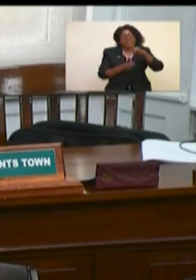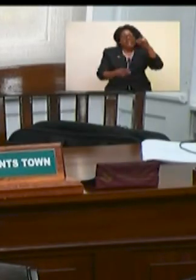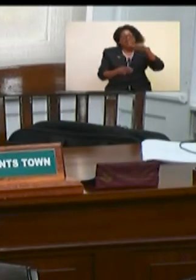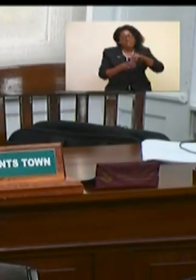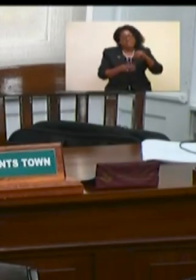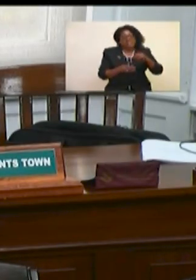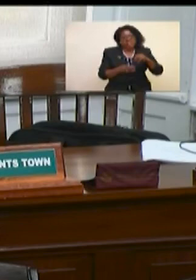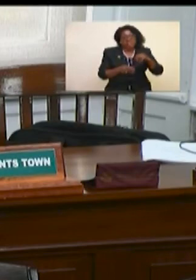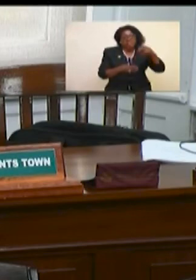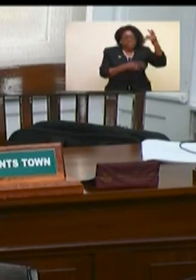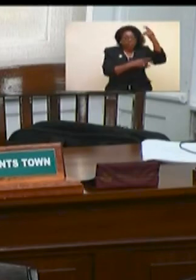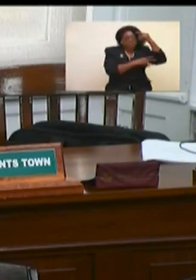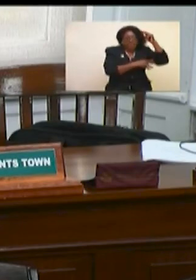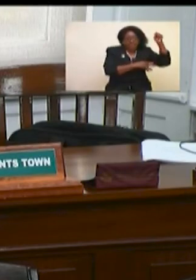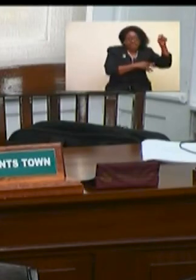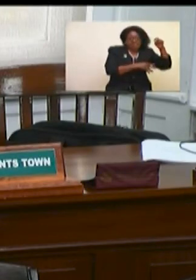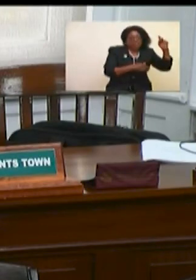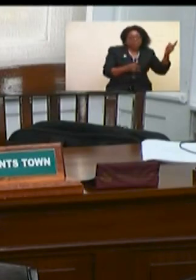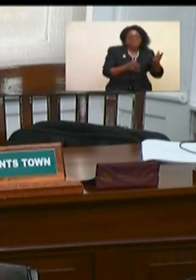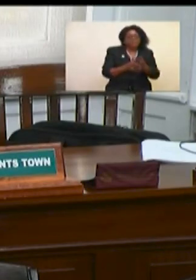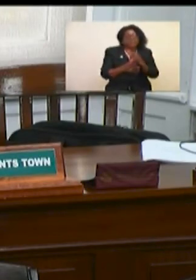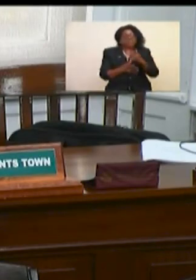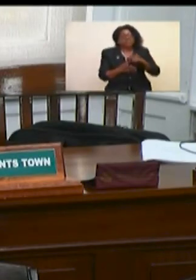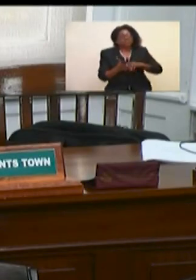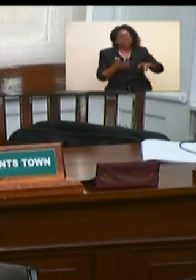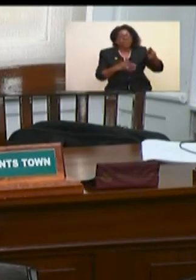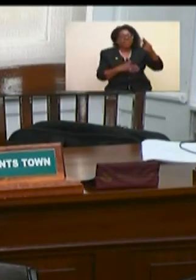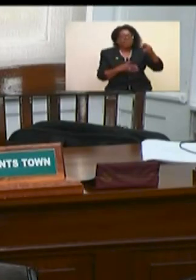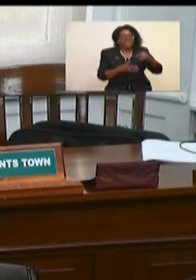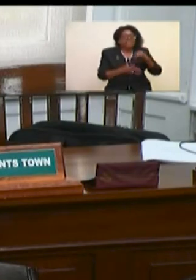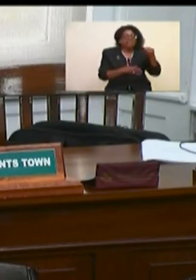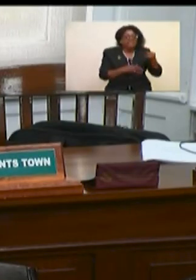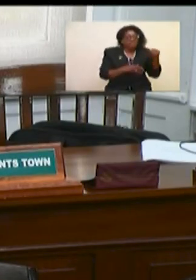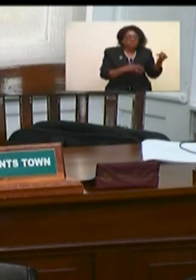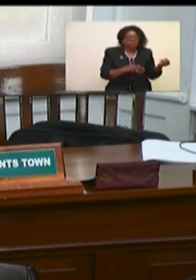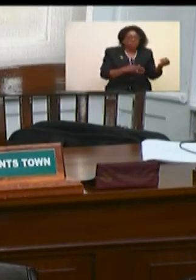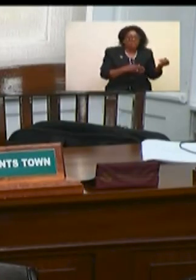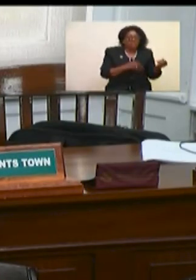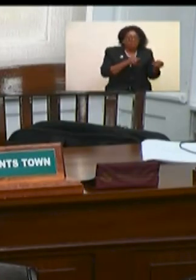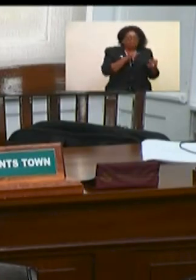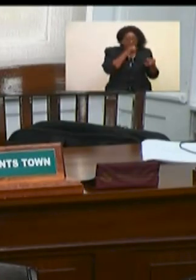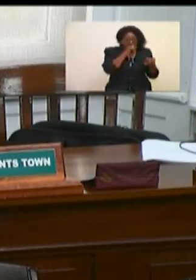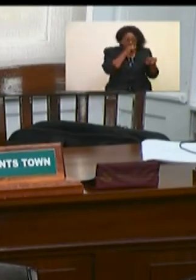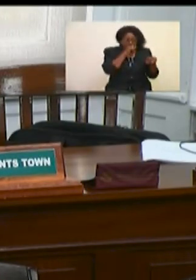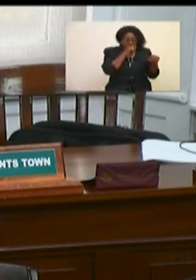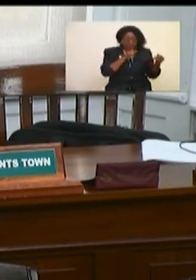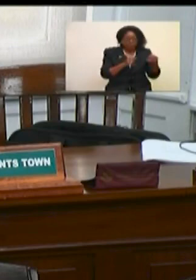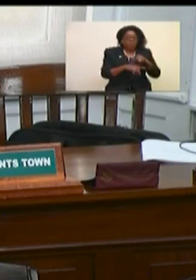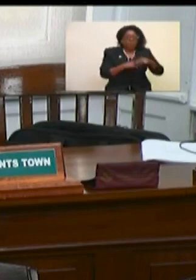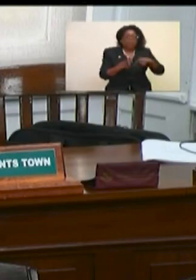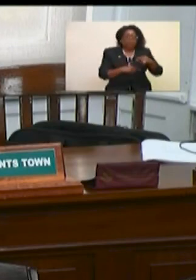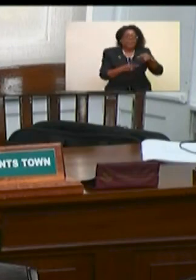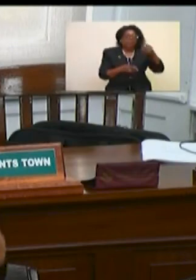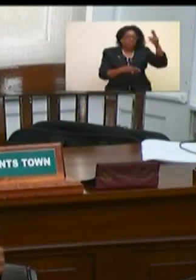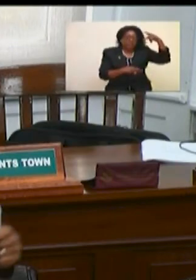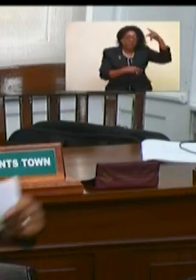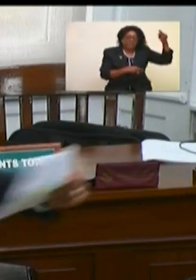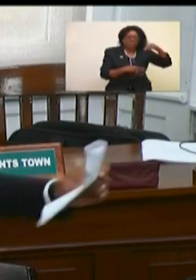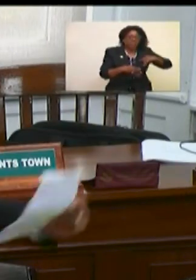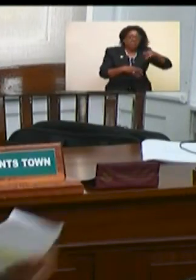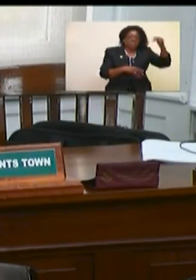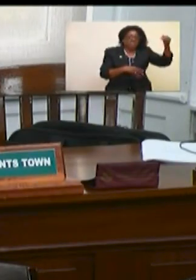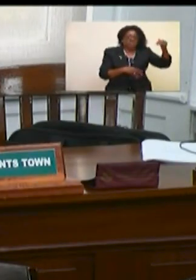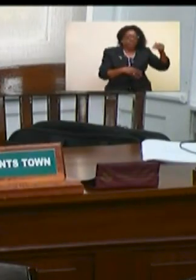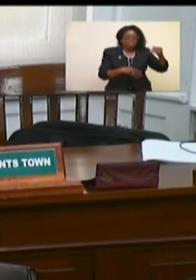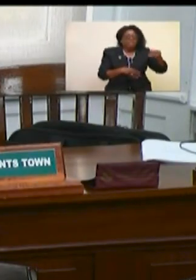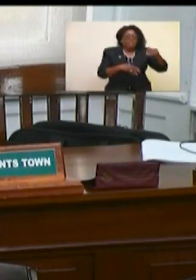Minister was the first to raise this issue. When the Prime Minister raised this issue, it landed like a ton of bricks in